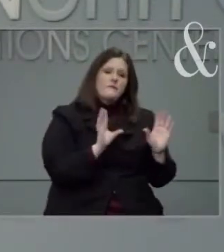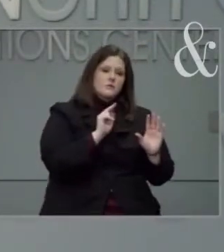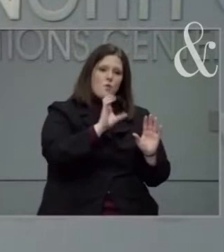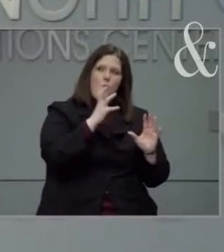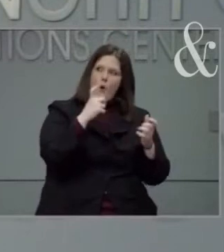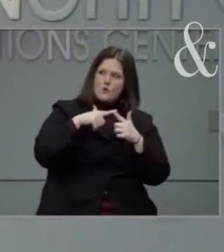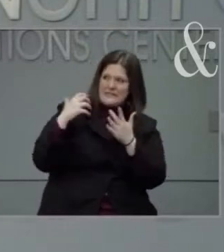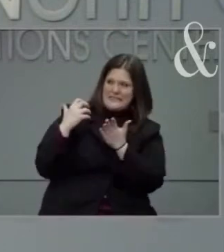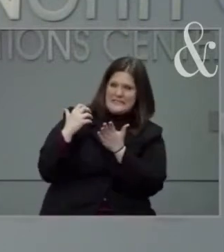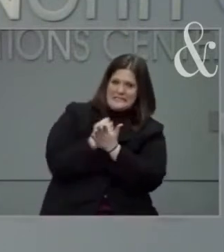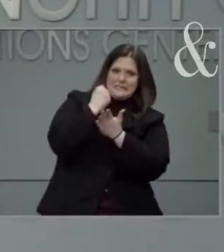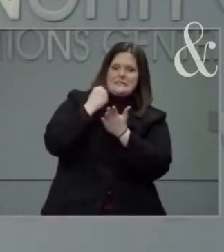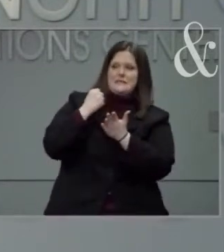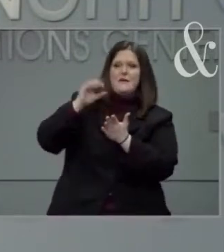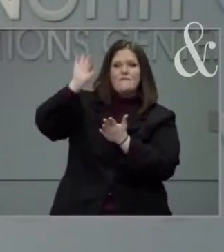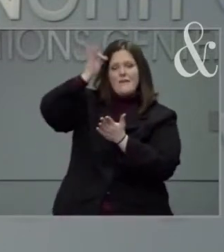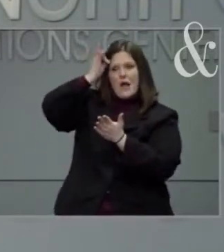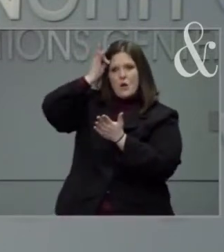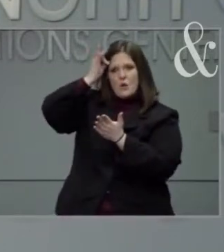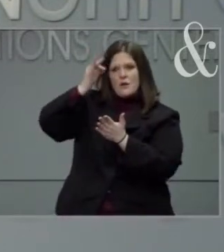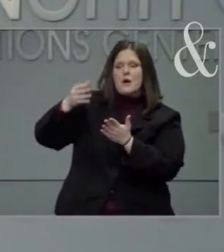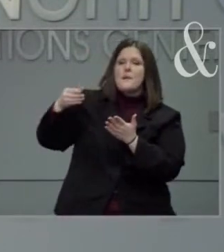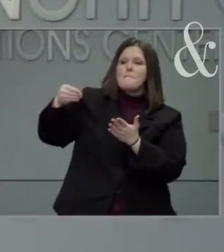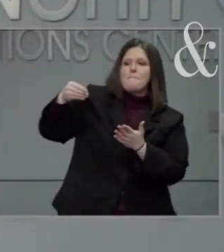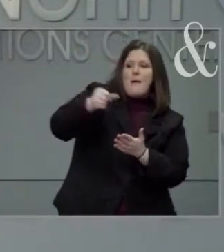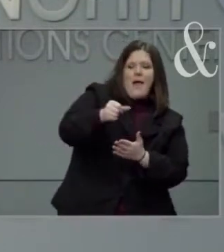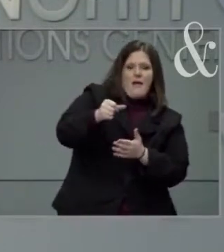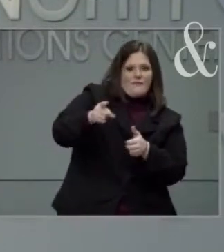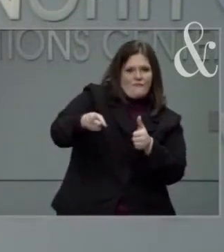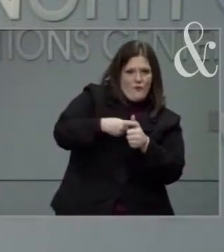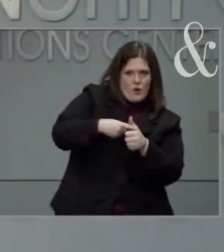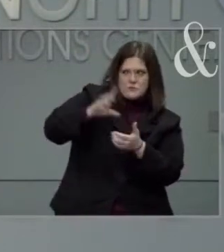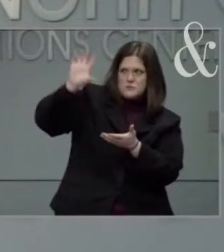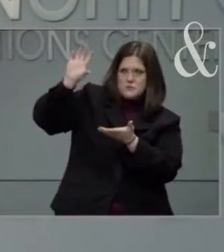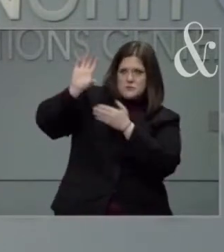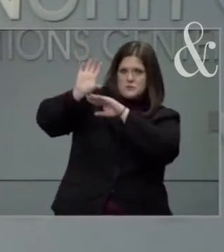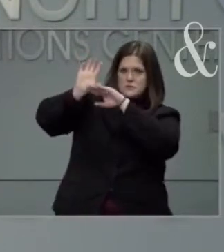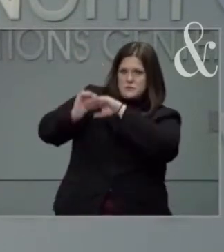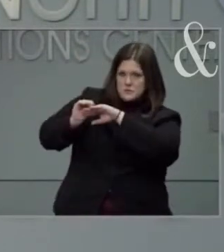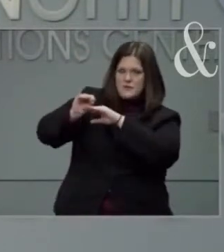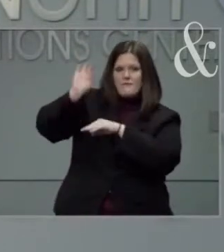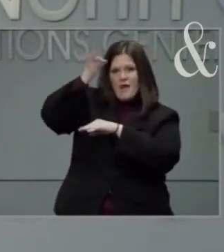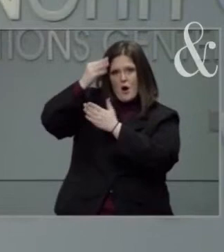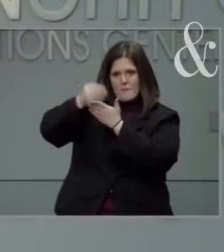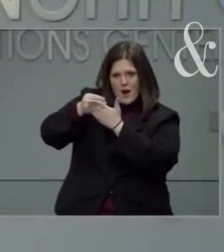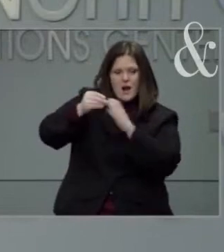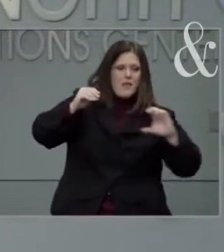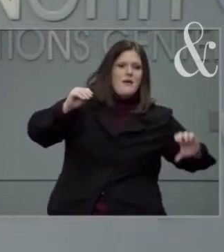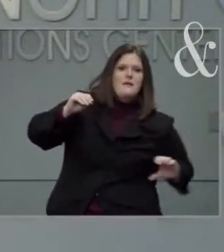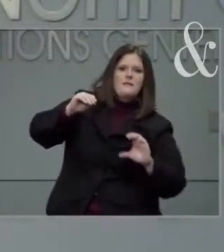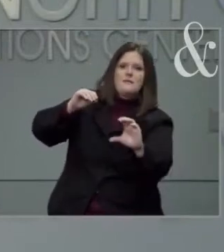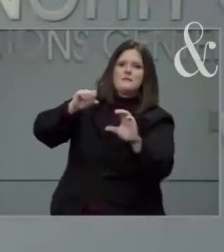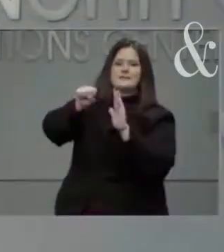use of federal monies and use federal monies first before appropriating state monies for things that the federal government